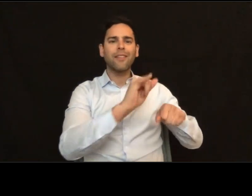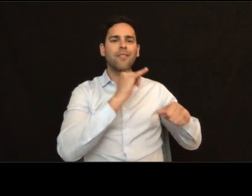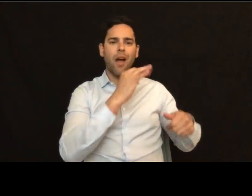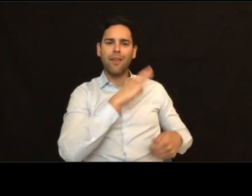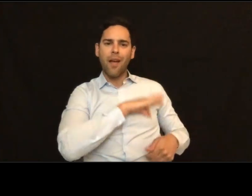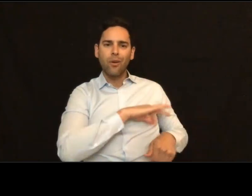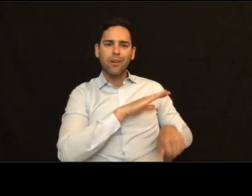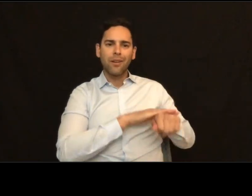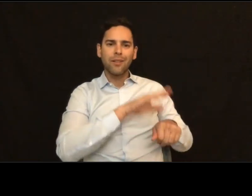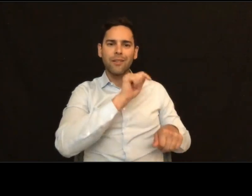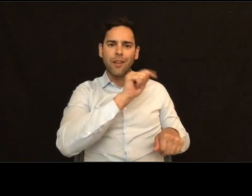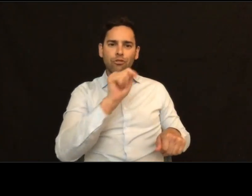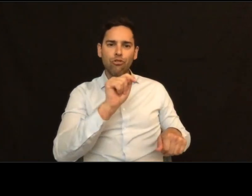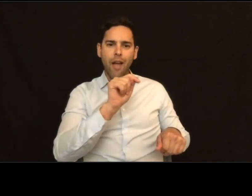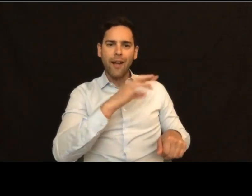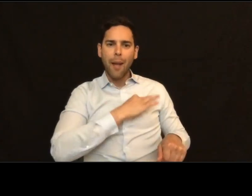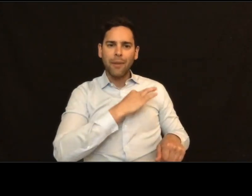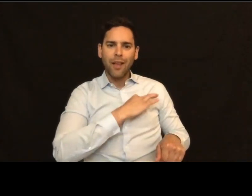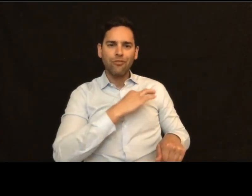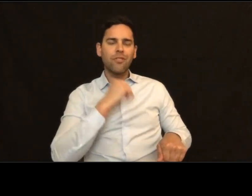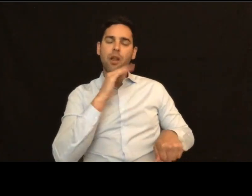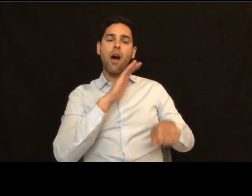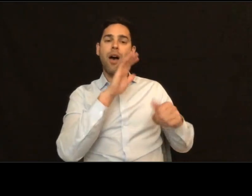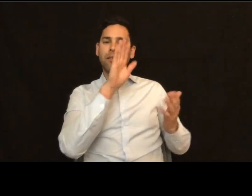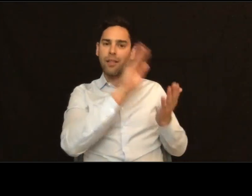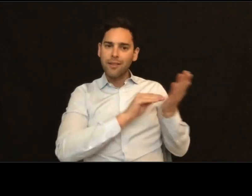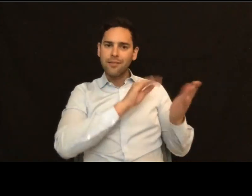CVs. And I would say that's the more